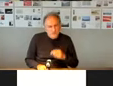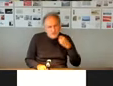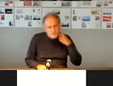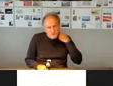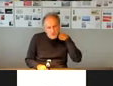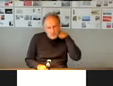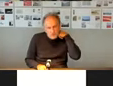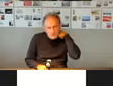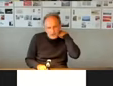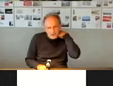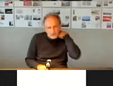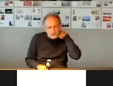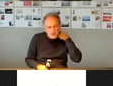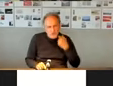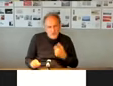So here the cross